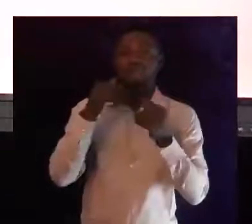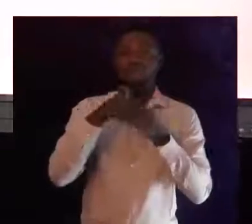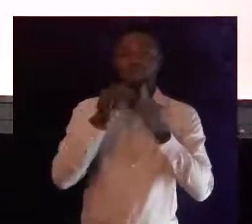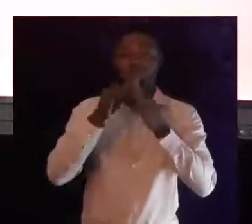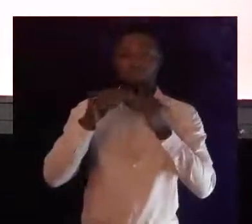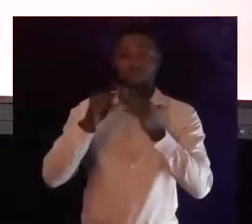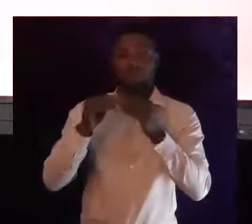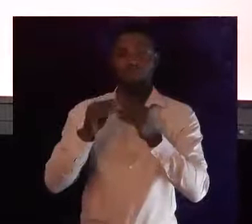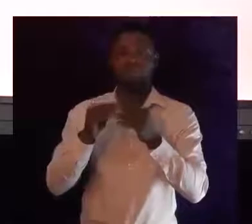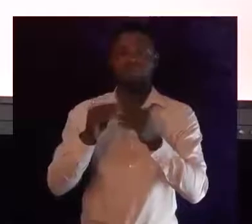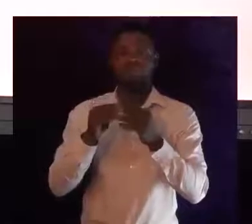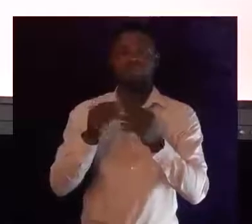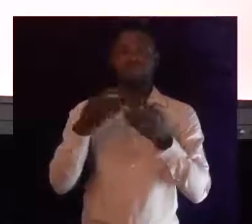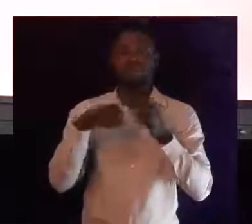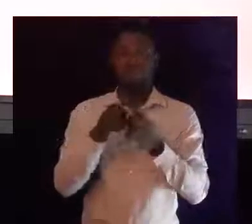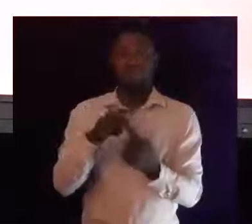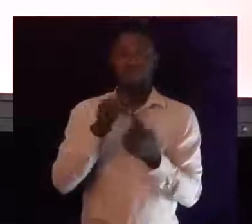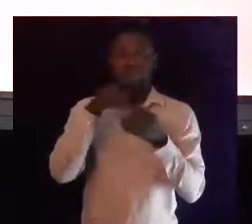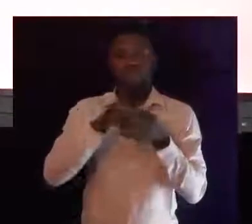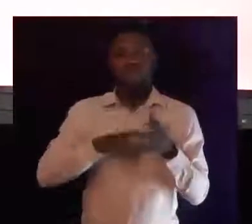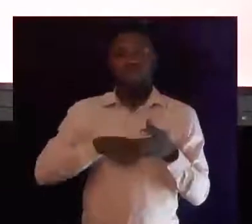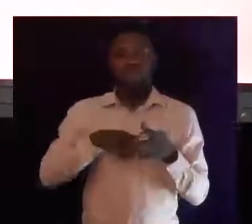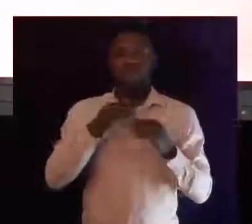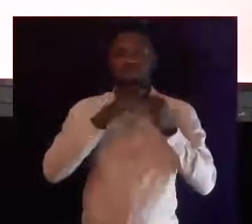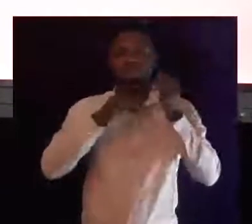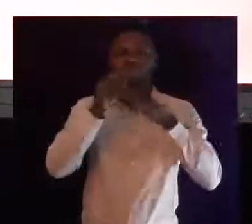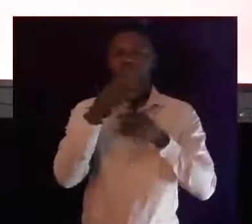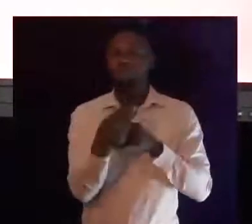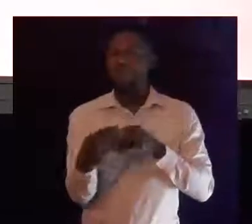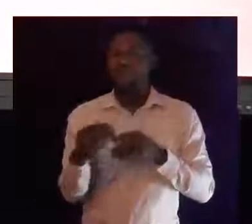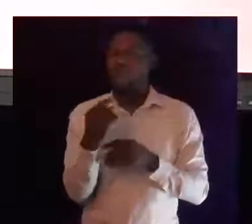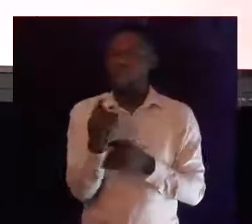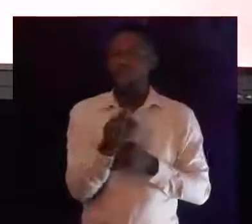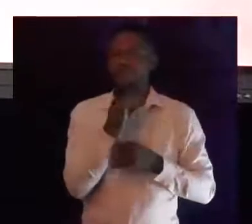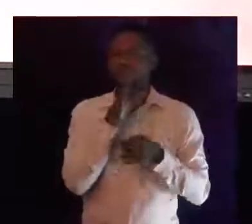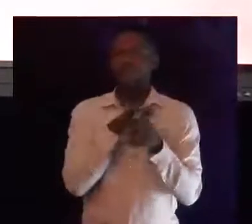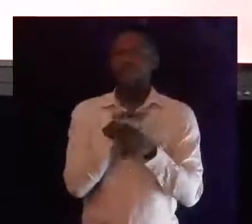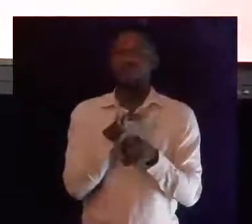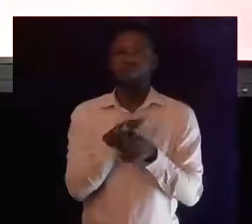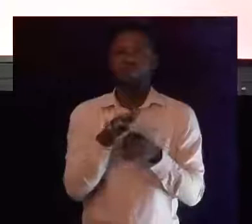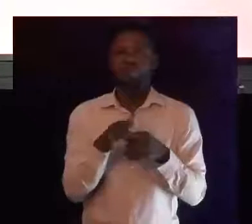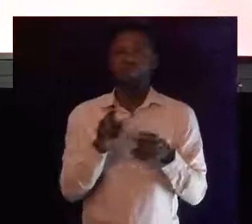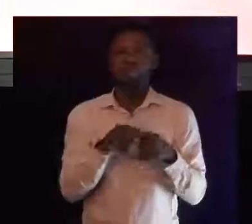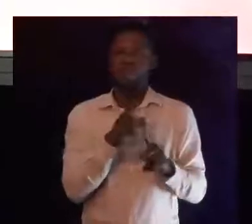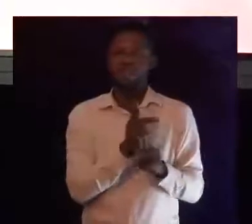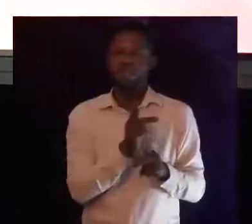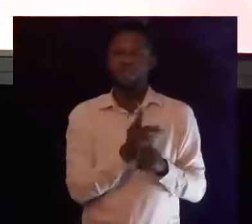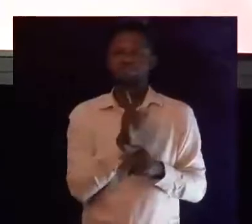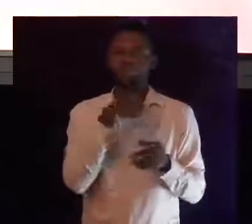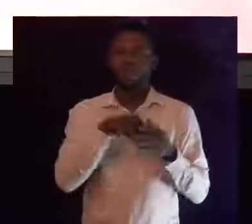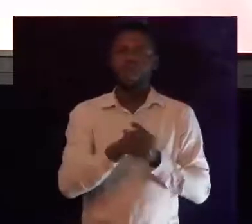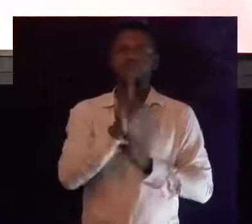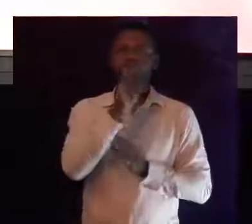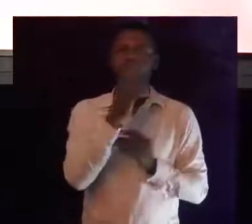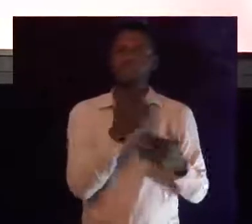in urban areas. Let me even say in Lagos, the building materials alone is enough to keep